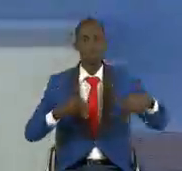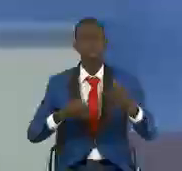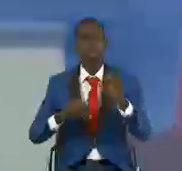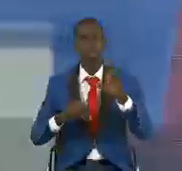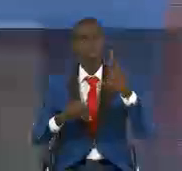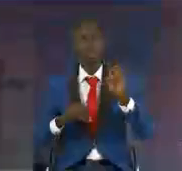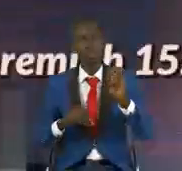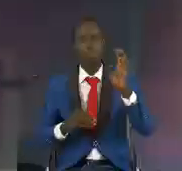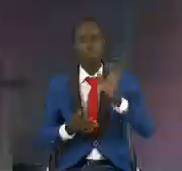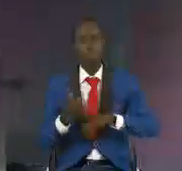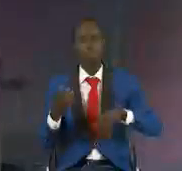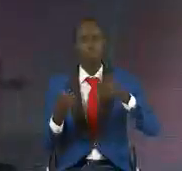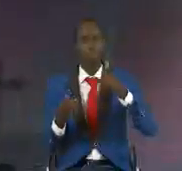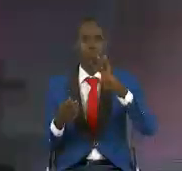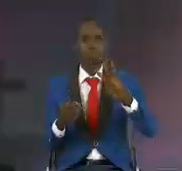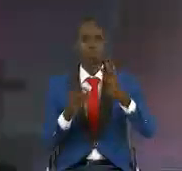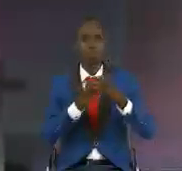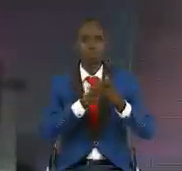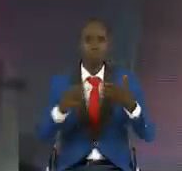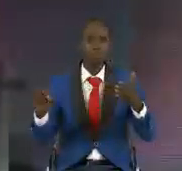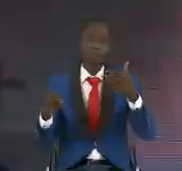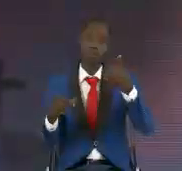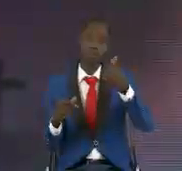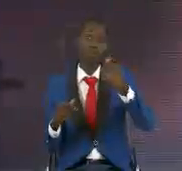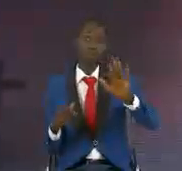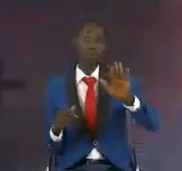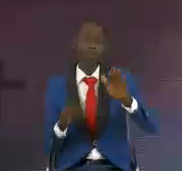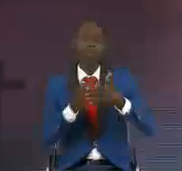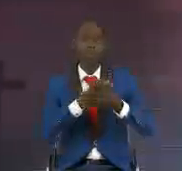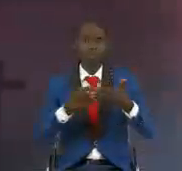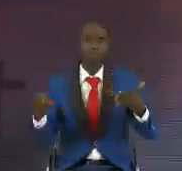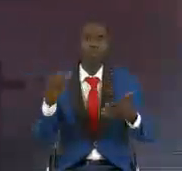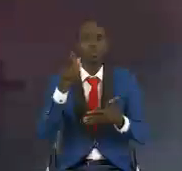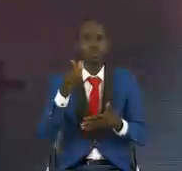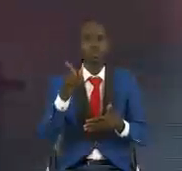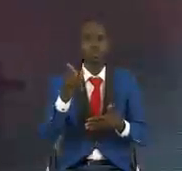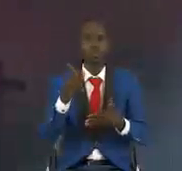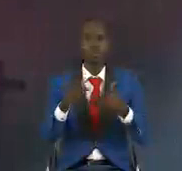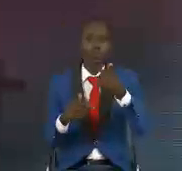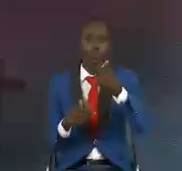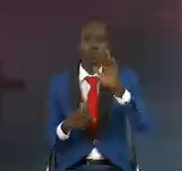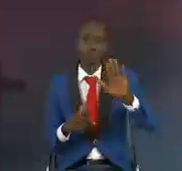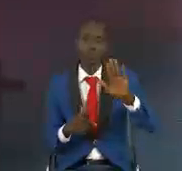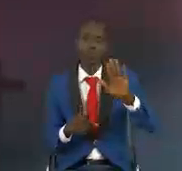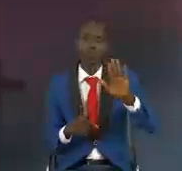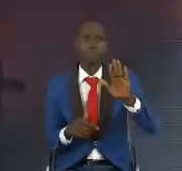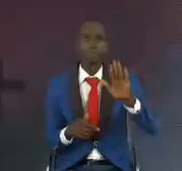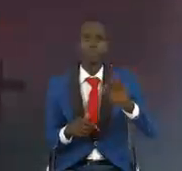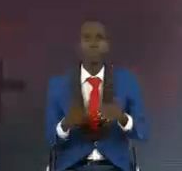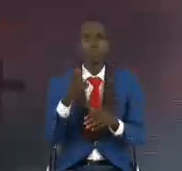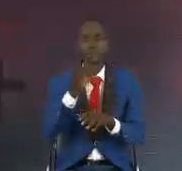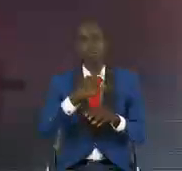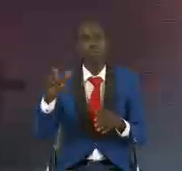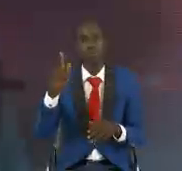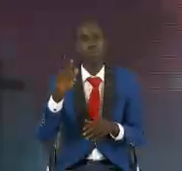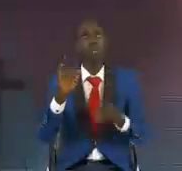I'll just read it out to you if you don't have your Bible there. It says, I will deliver thee out of the hands of